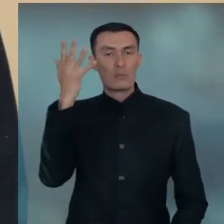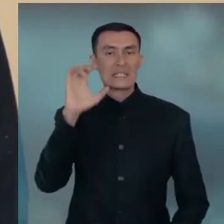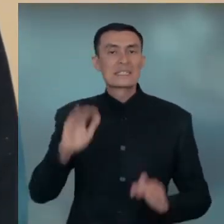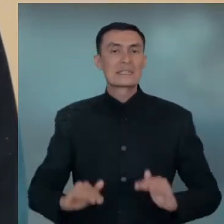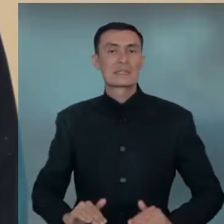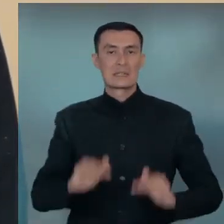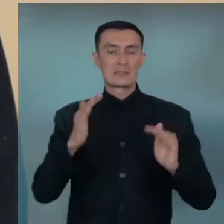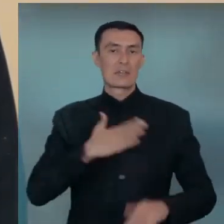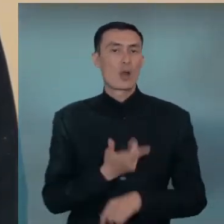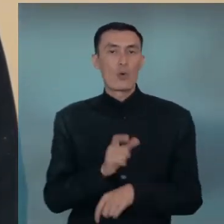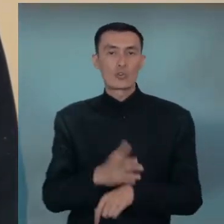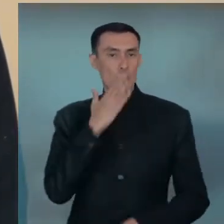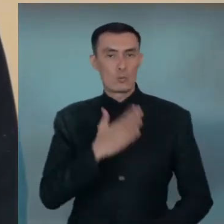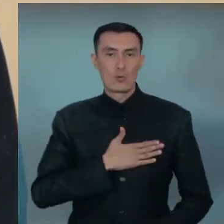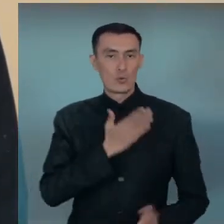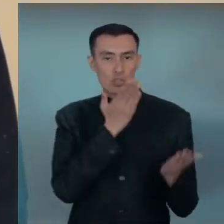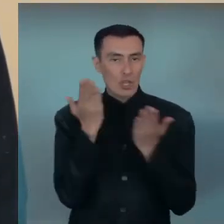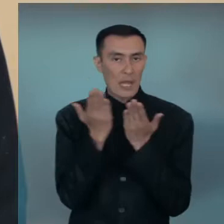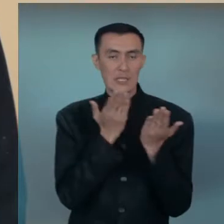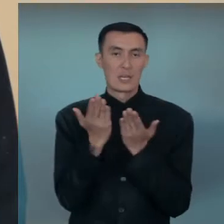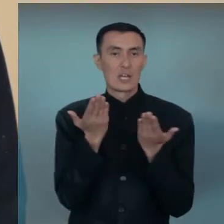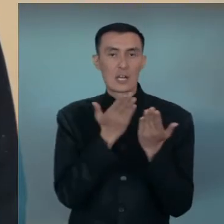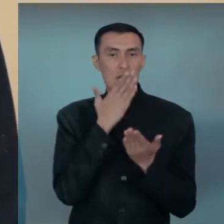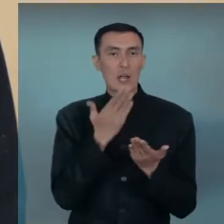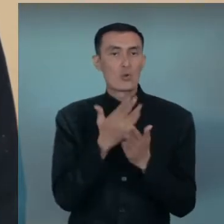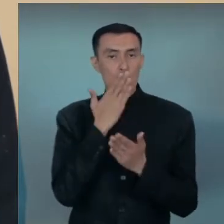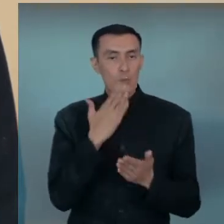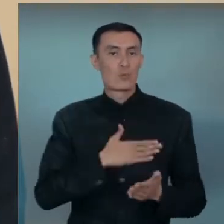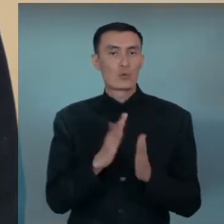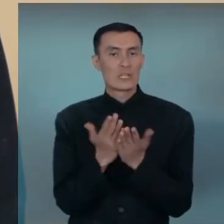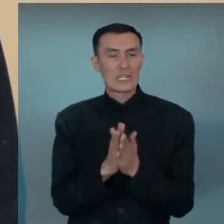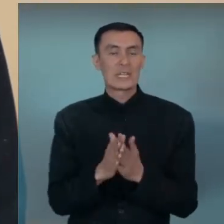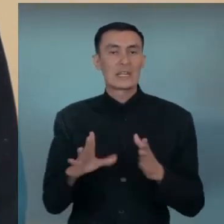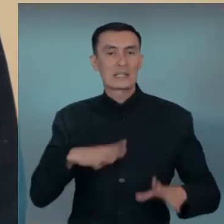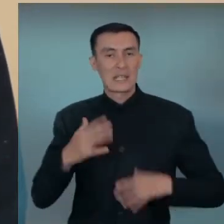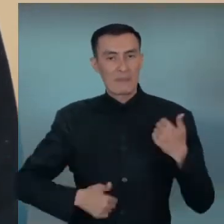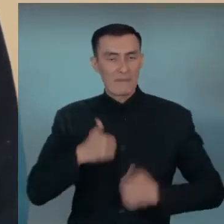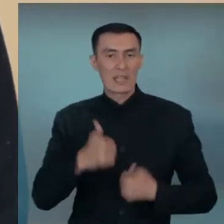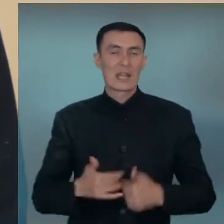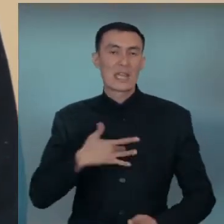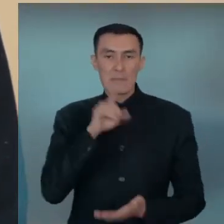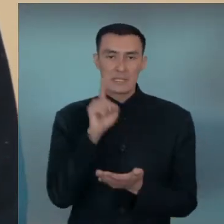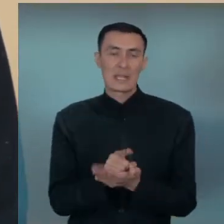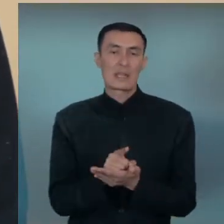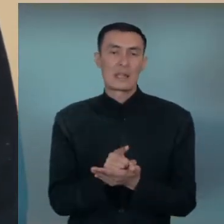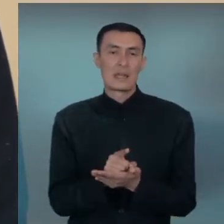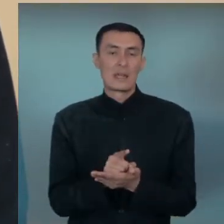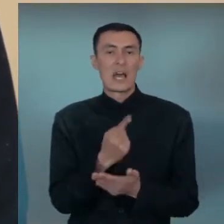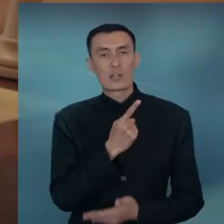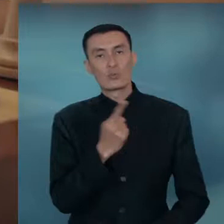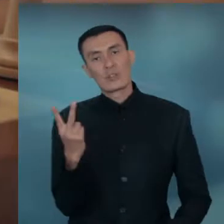am a bibliophile. I definitely take one or two books with me when I go to tournaments.